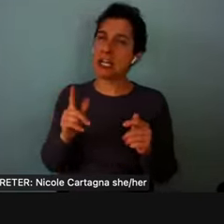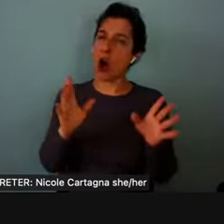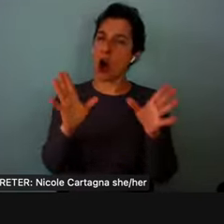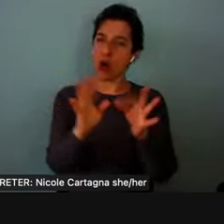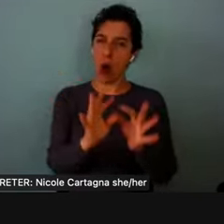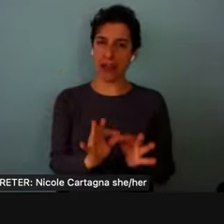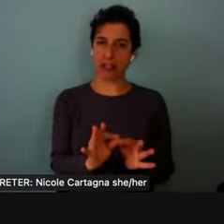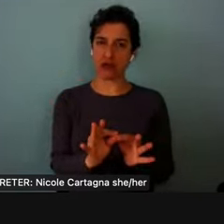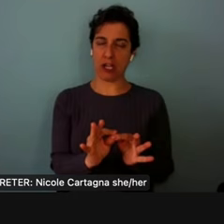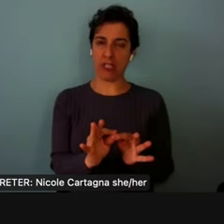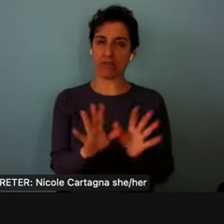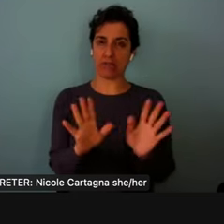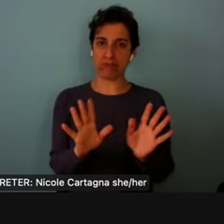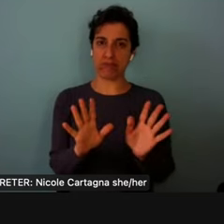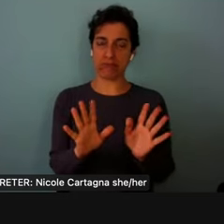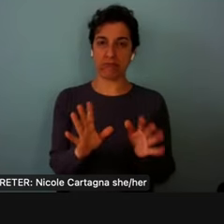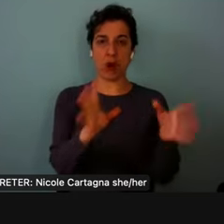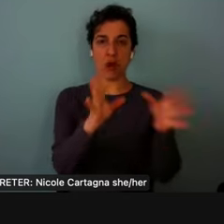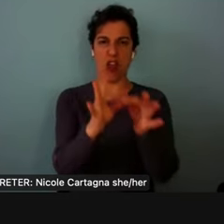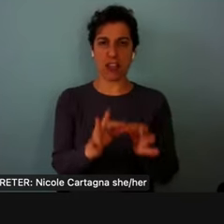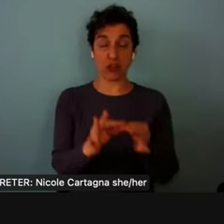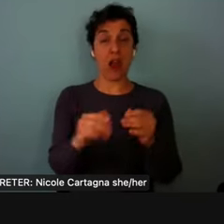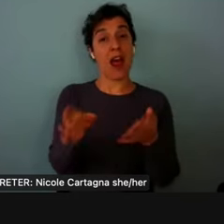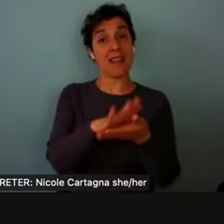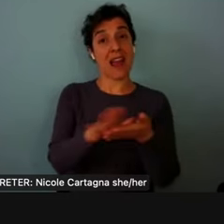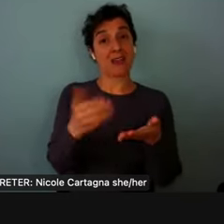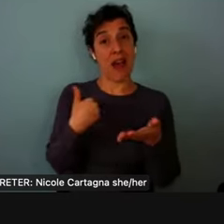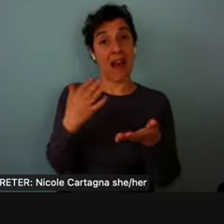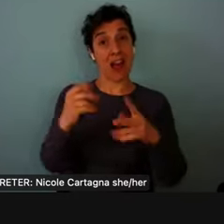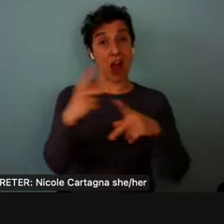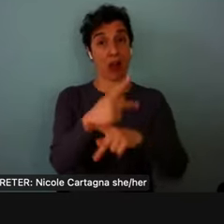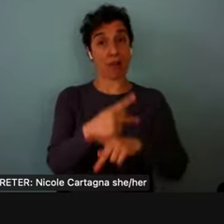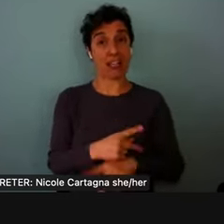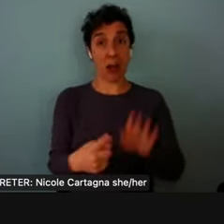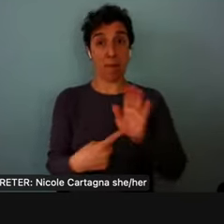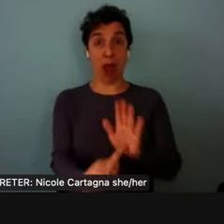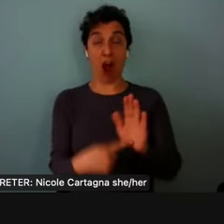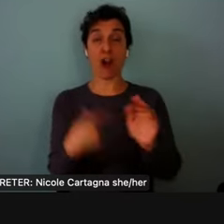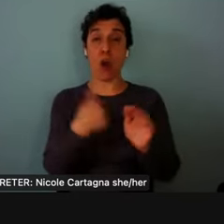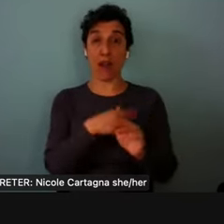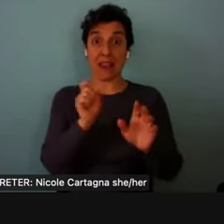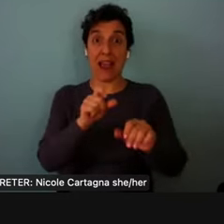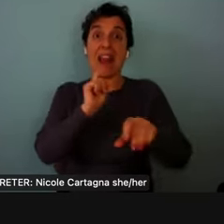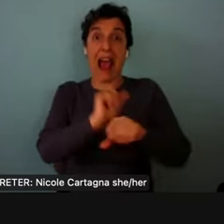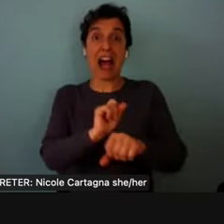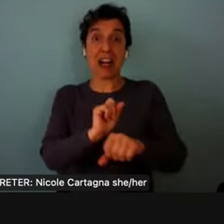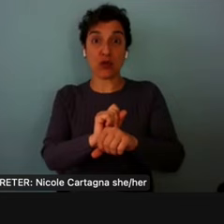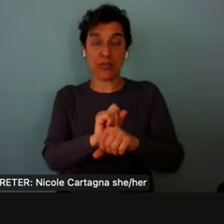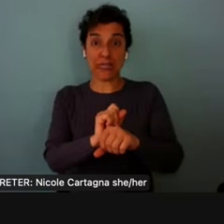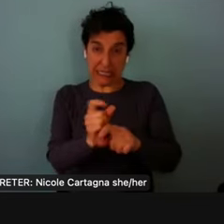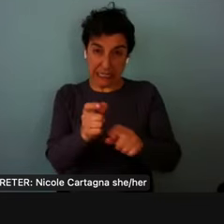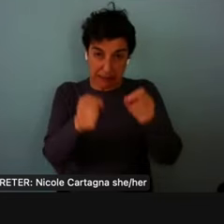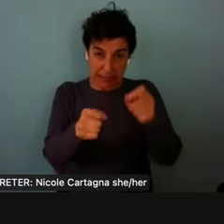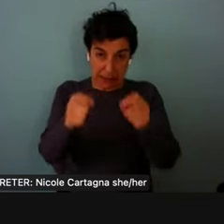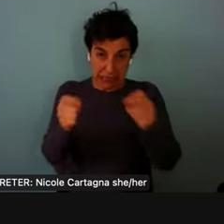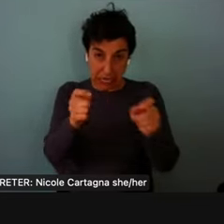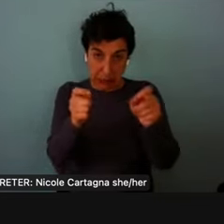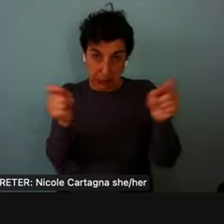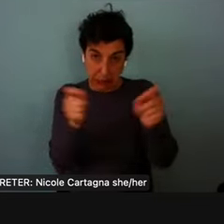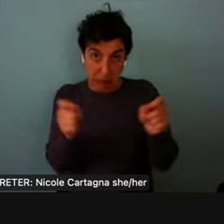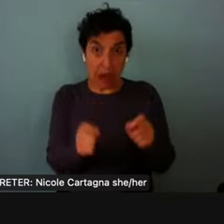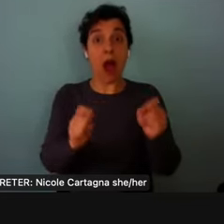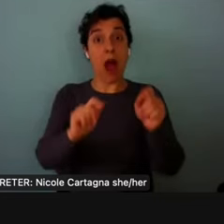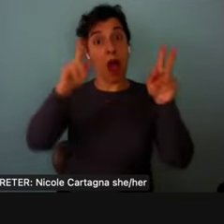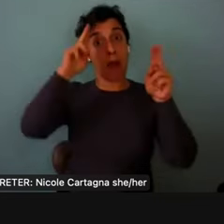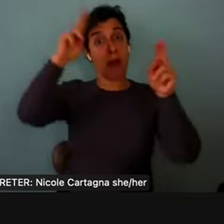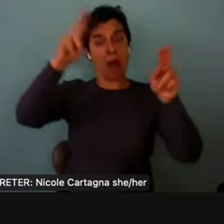right? The nice thing about having a computational model is that we can actually manipulate it to test our hypothesis,